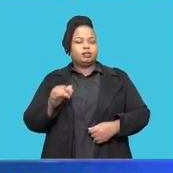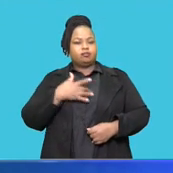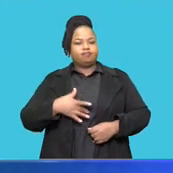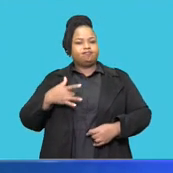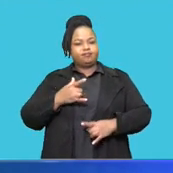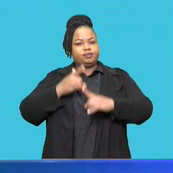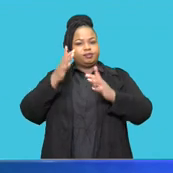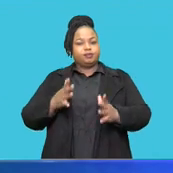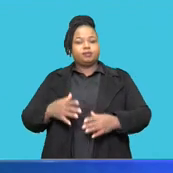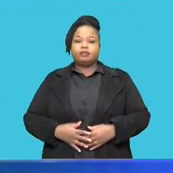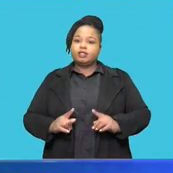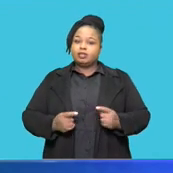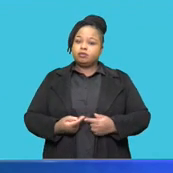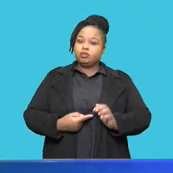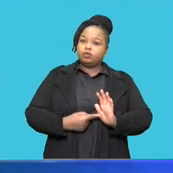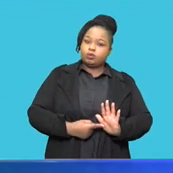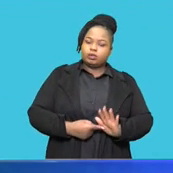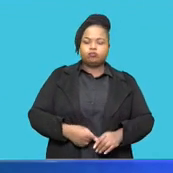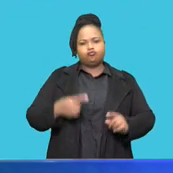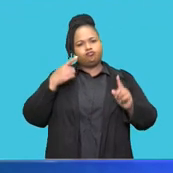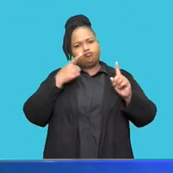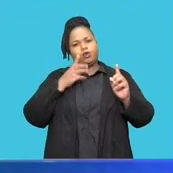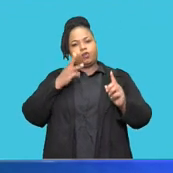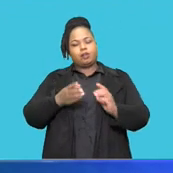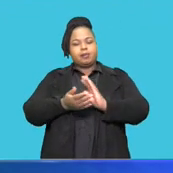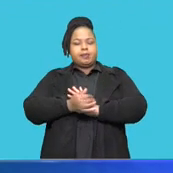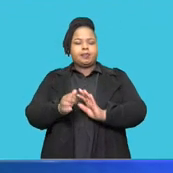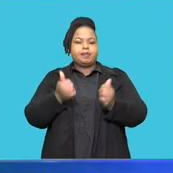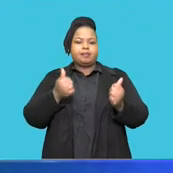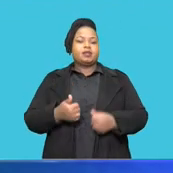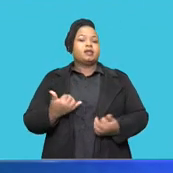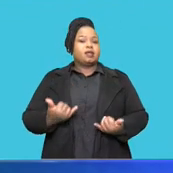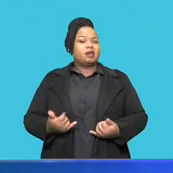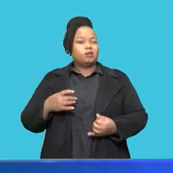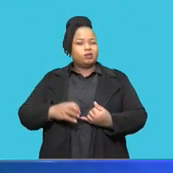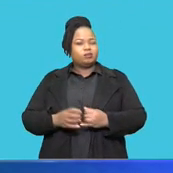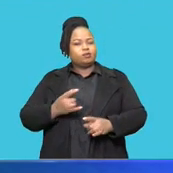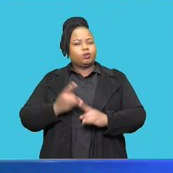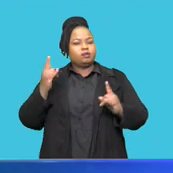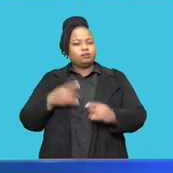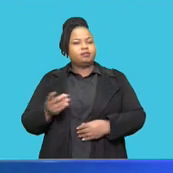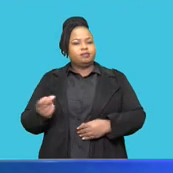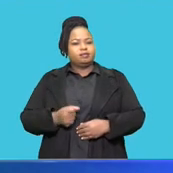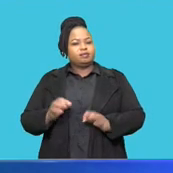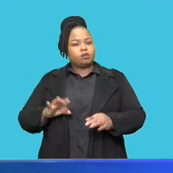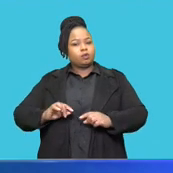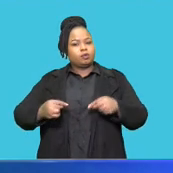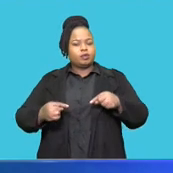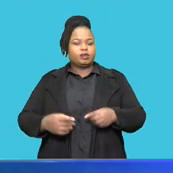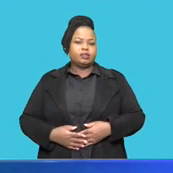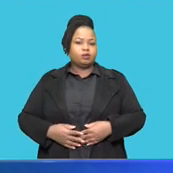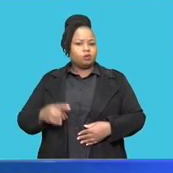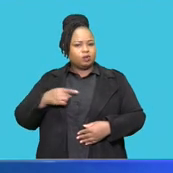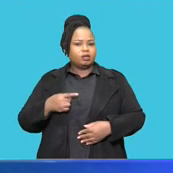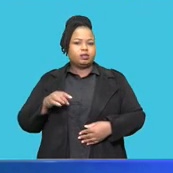title. Now, the team showcased their unwavering determination and skill, ultimately triumphing over their formidable opponents, that